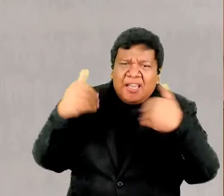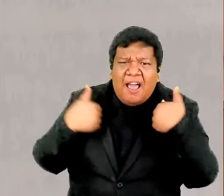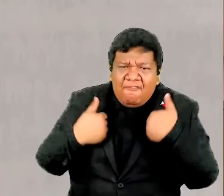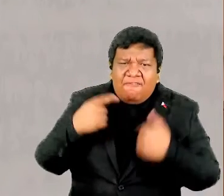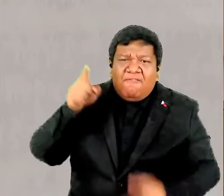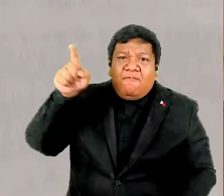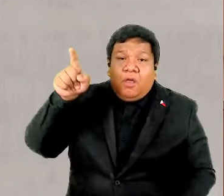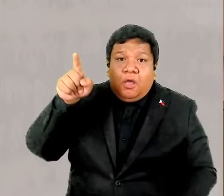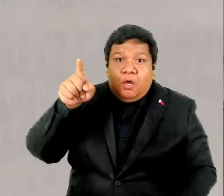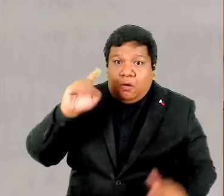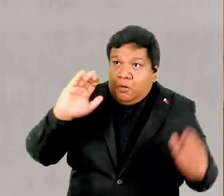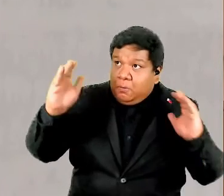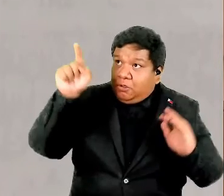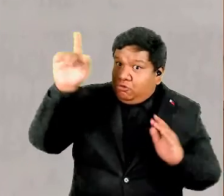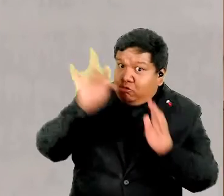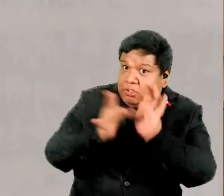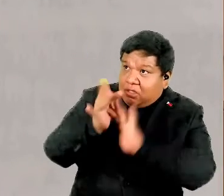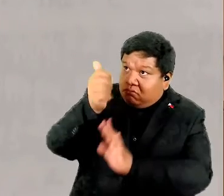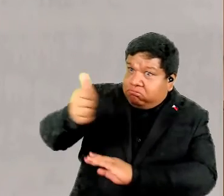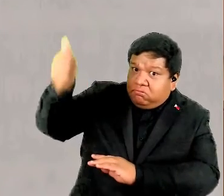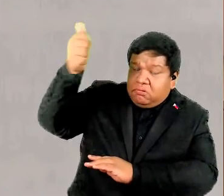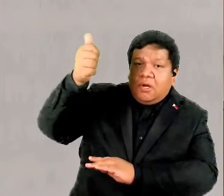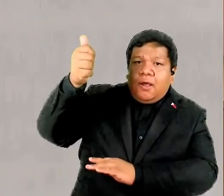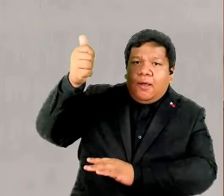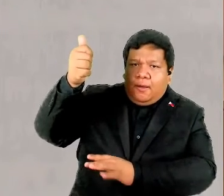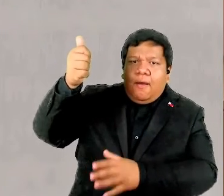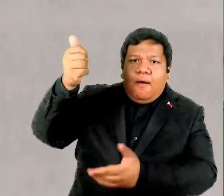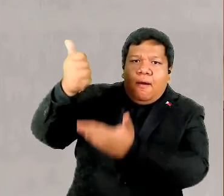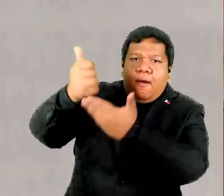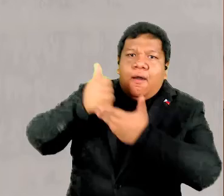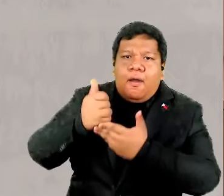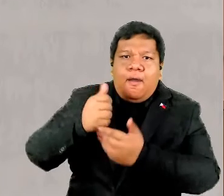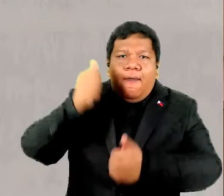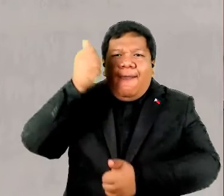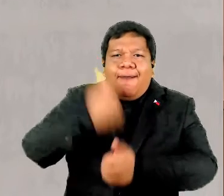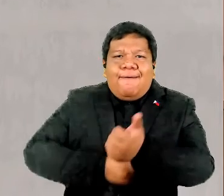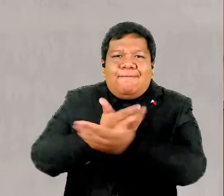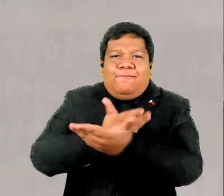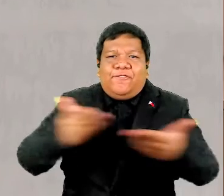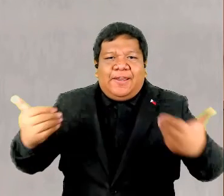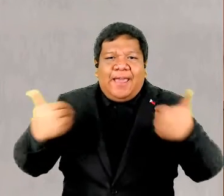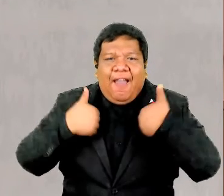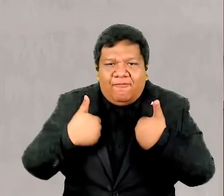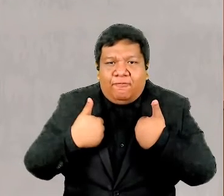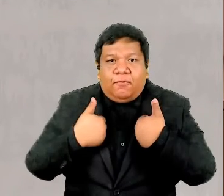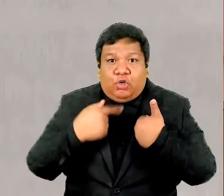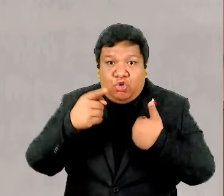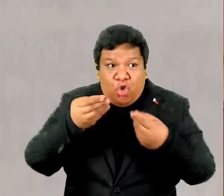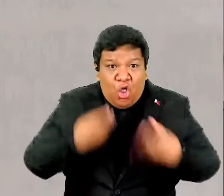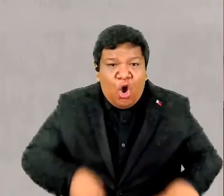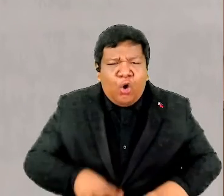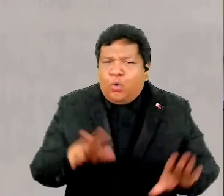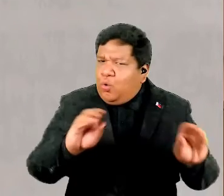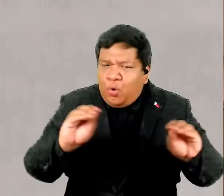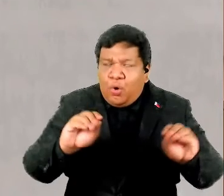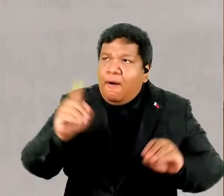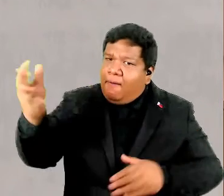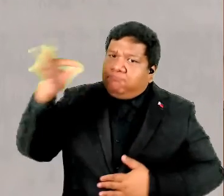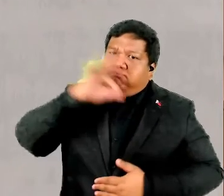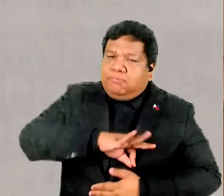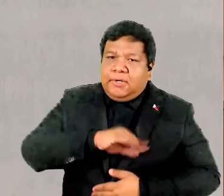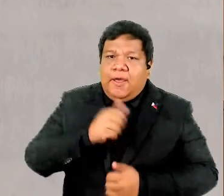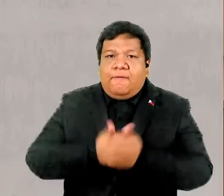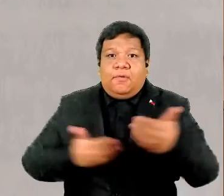analysis, when you make Jesus your master, you will gain everything. Nothing is lost, but gain